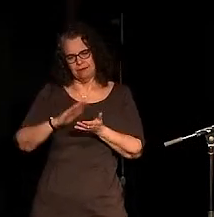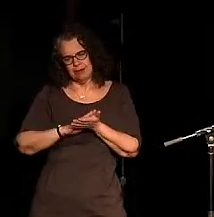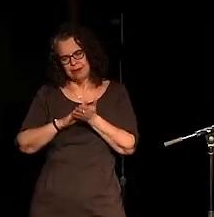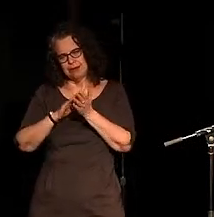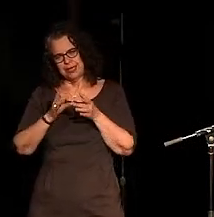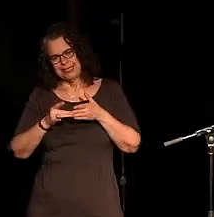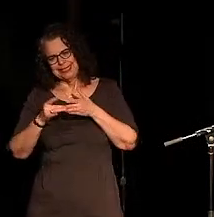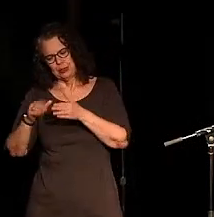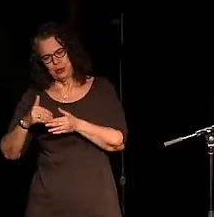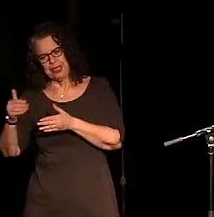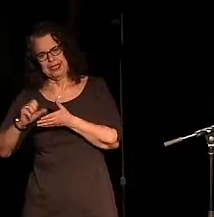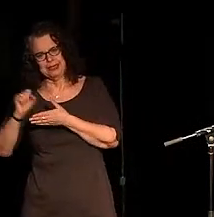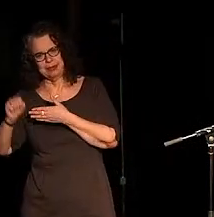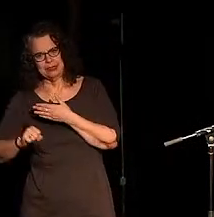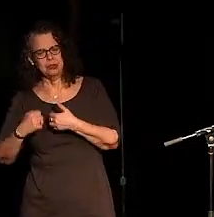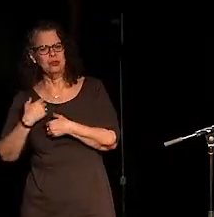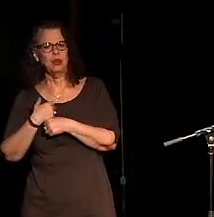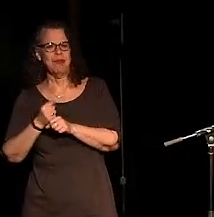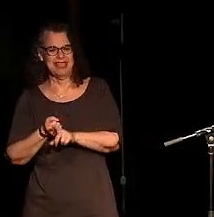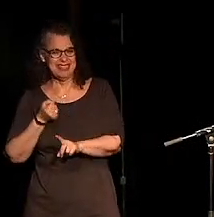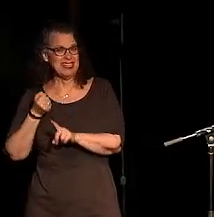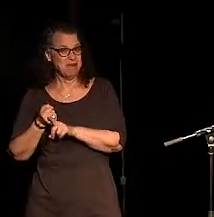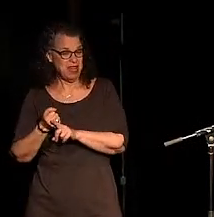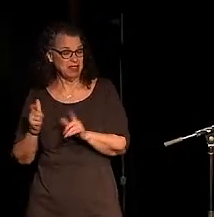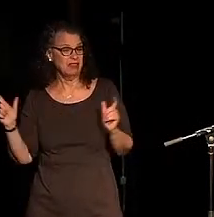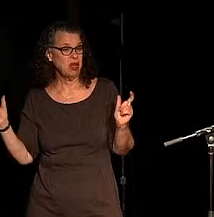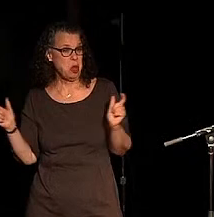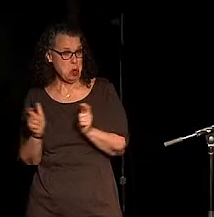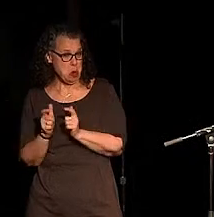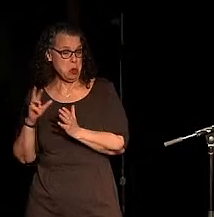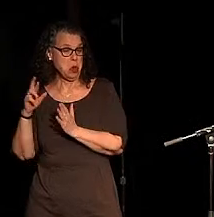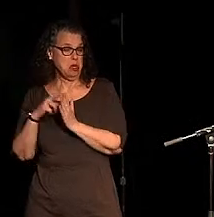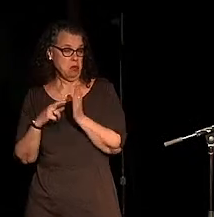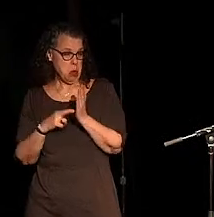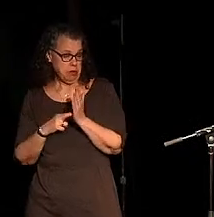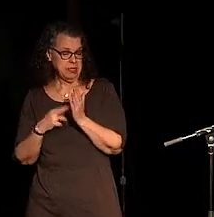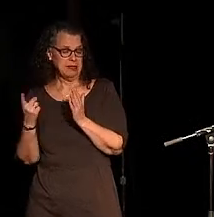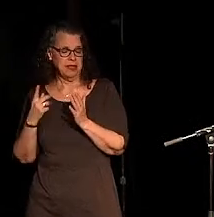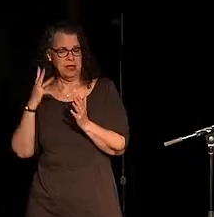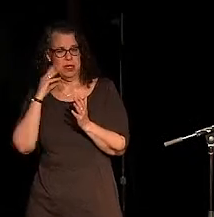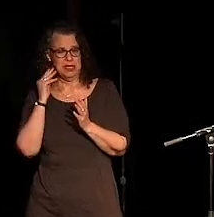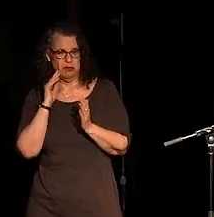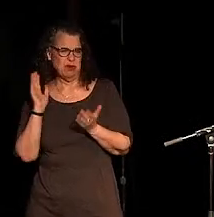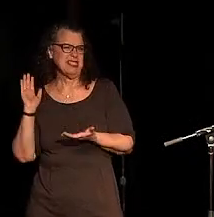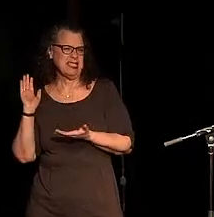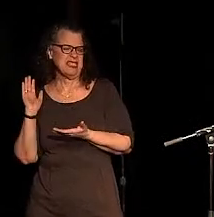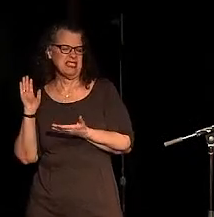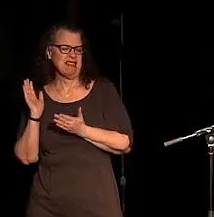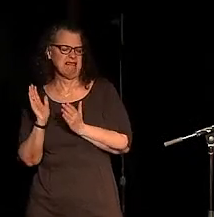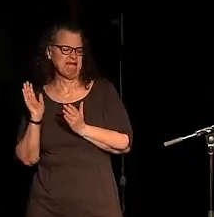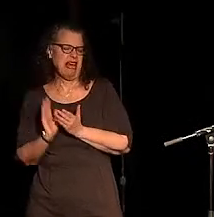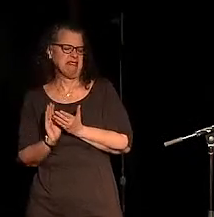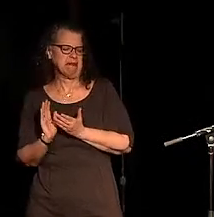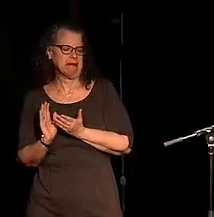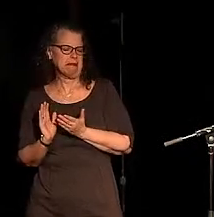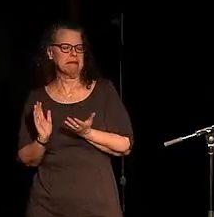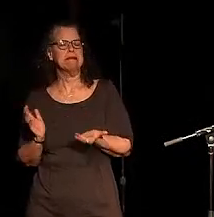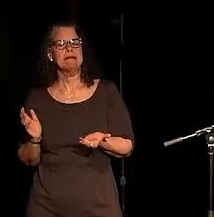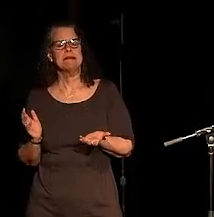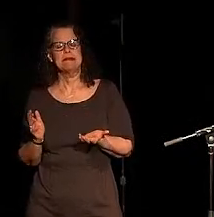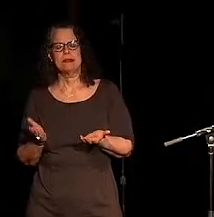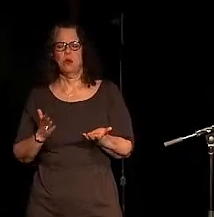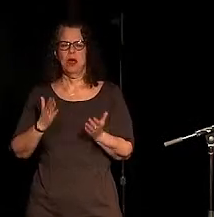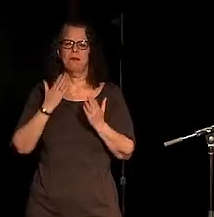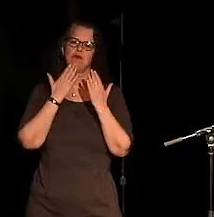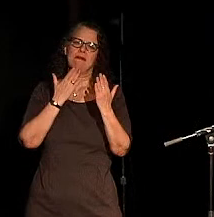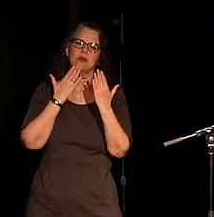makes the impact of lower enrollment something that we have to experience less. So I'm very grateful to